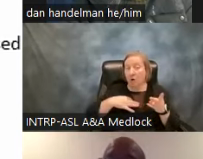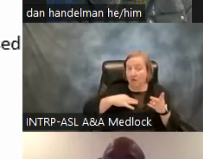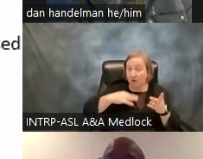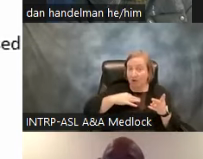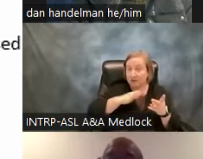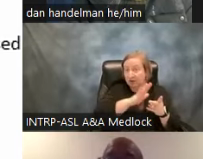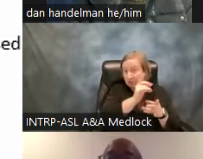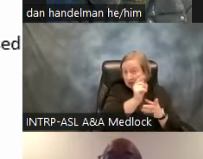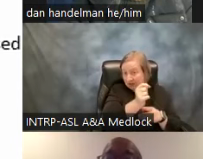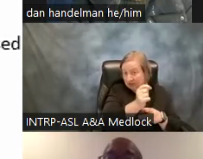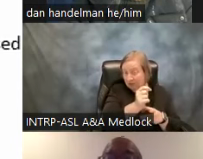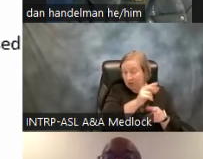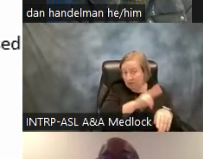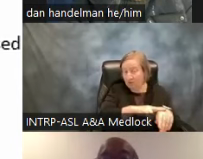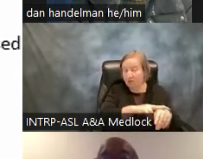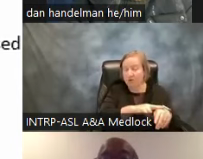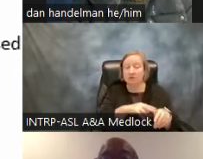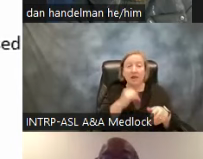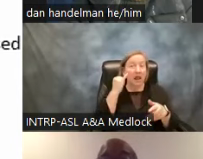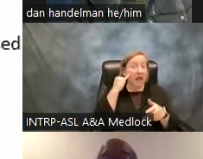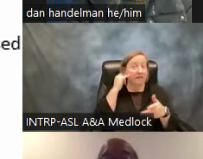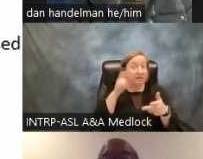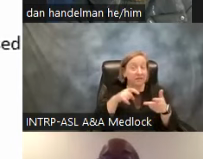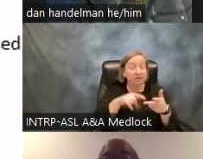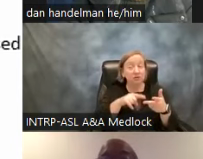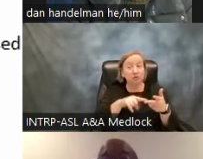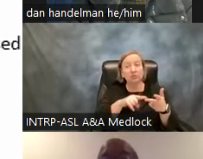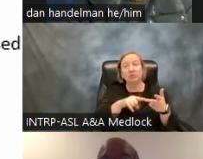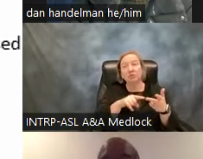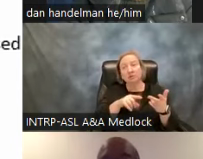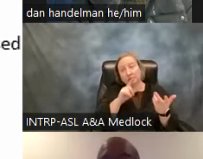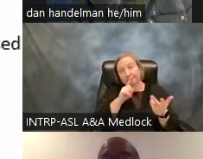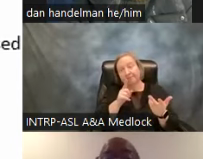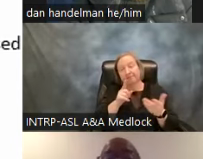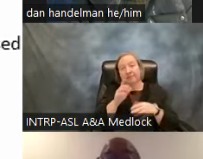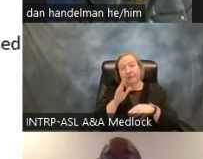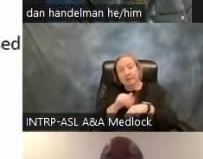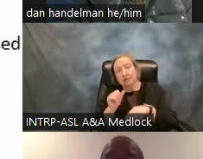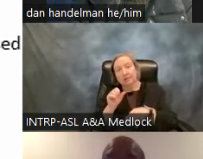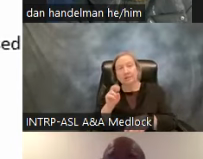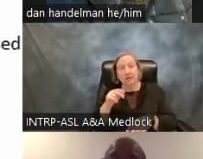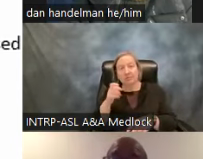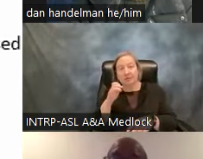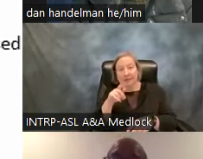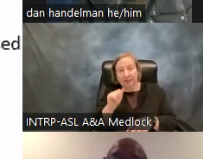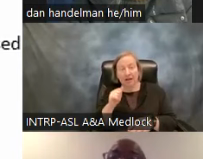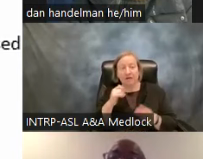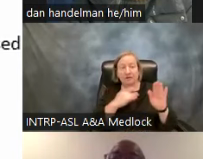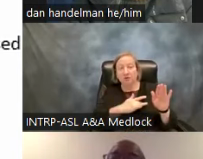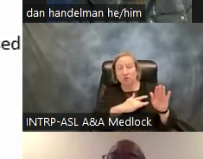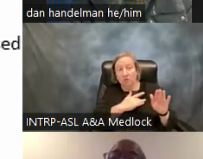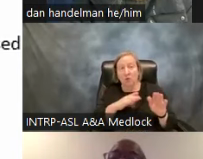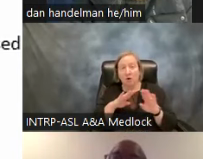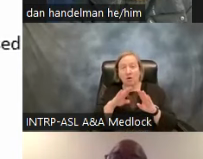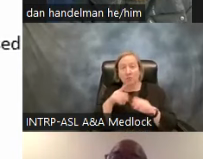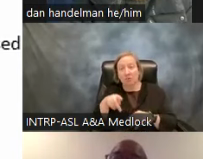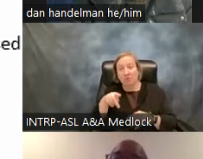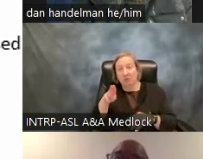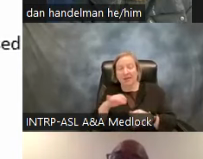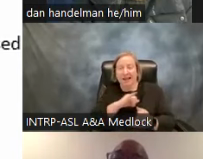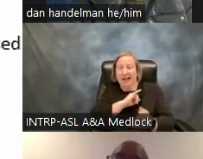course. And then if need be, the actual subpoenaing of a sworn bureau member would be done as a last